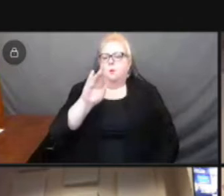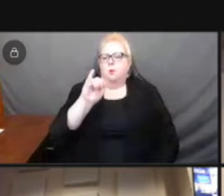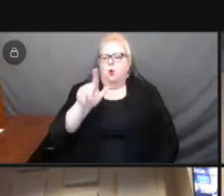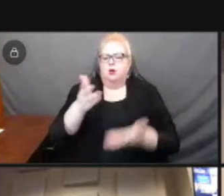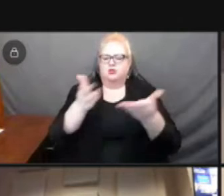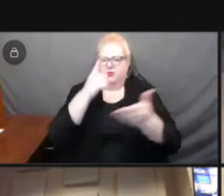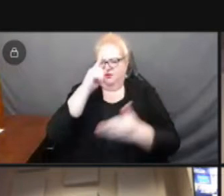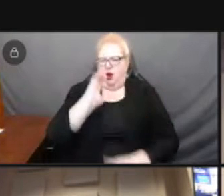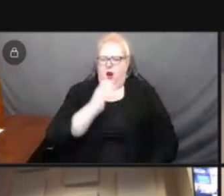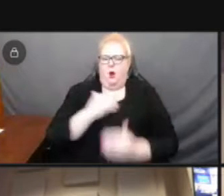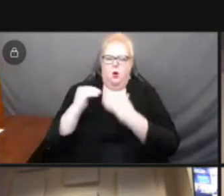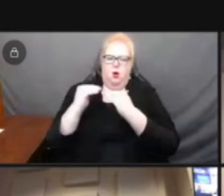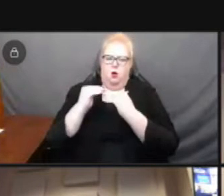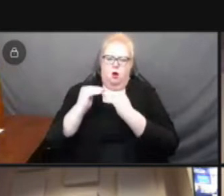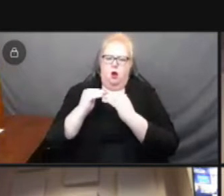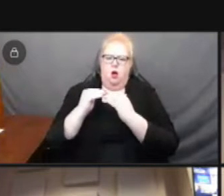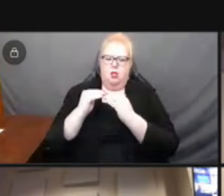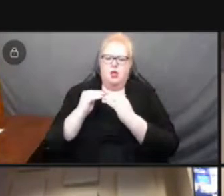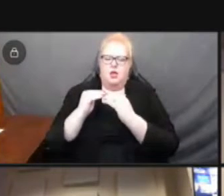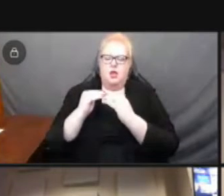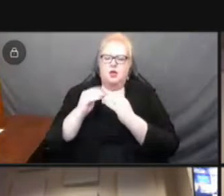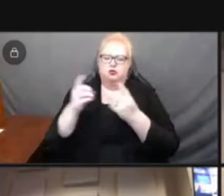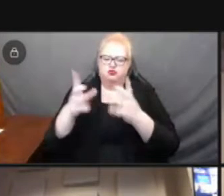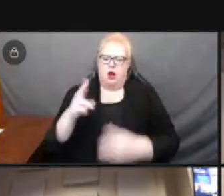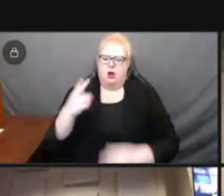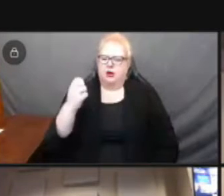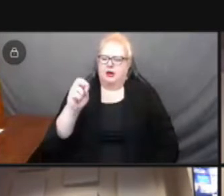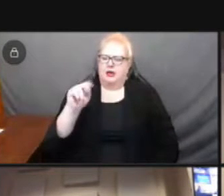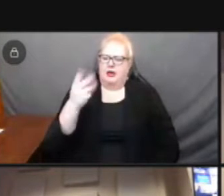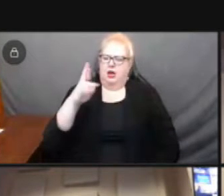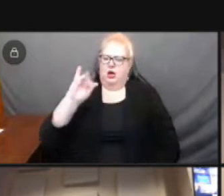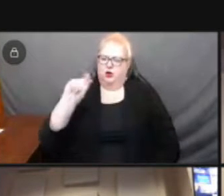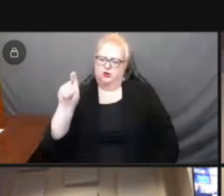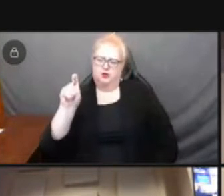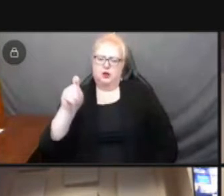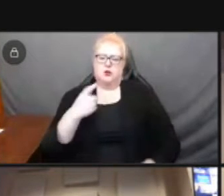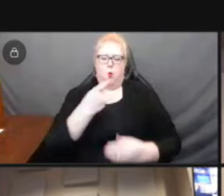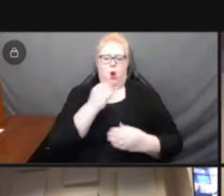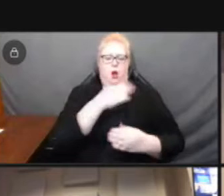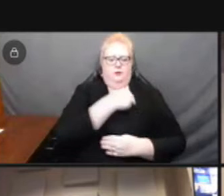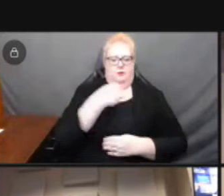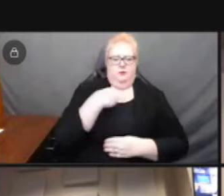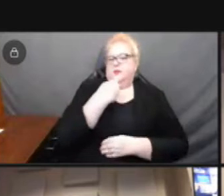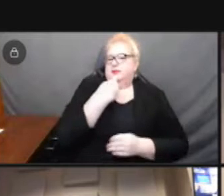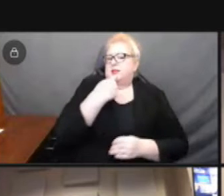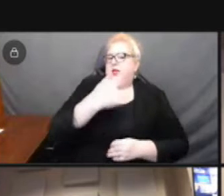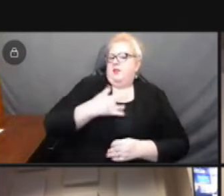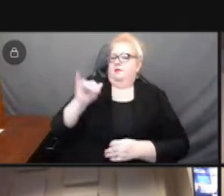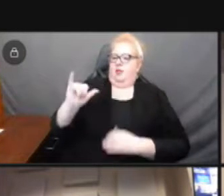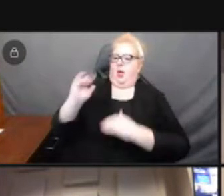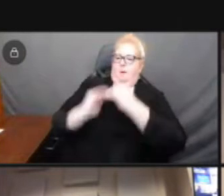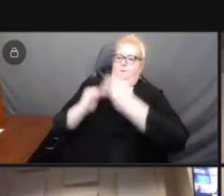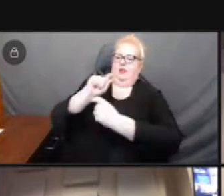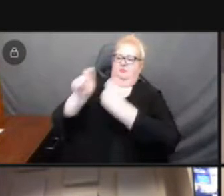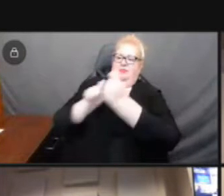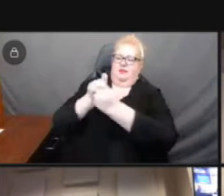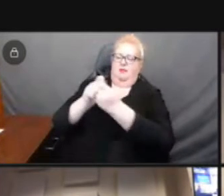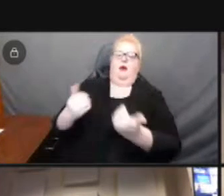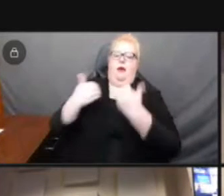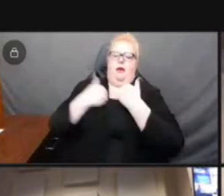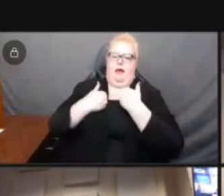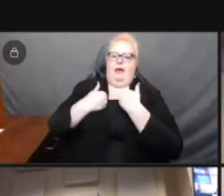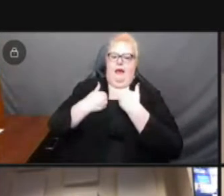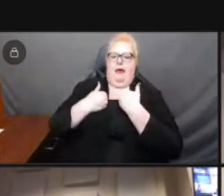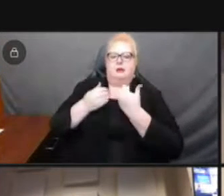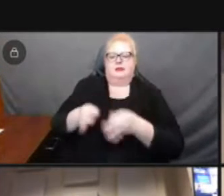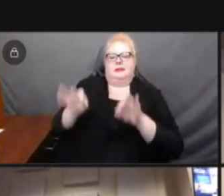one of her community residents approached me and said that they thought that it did have some historic significance. And they wanted me to raise